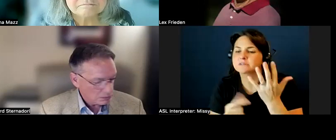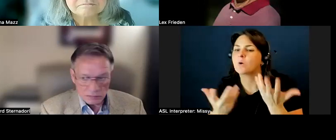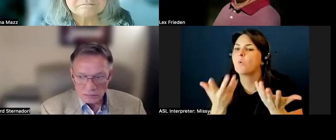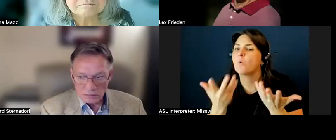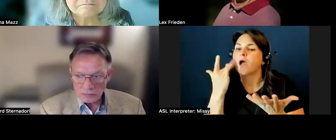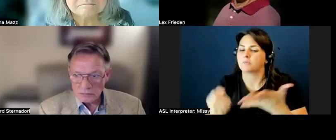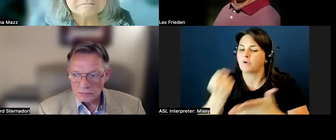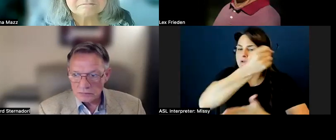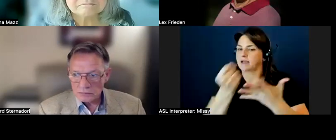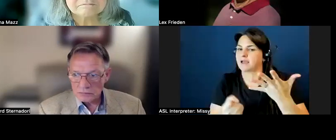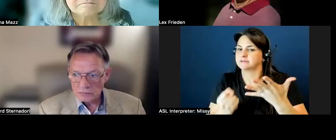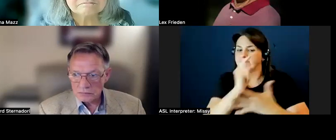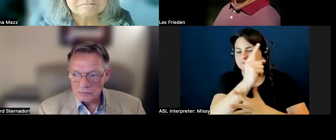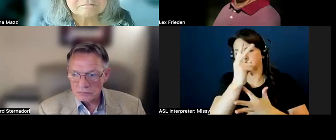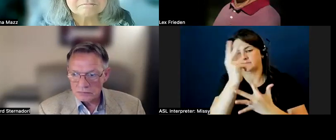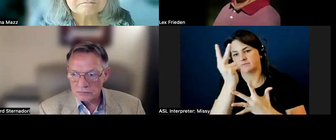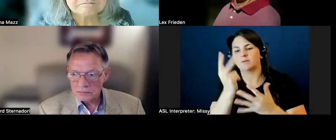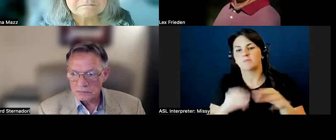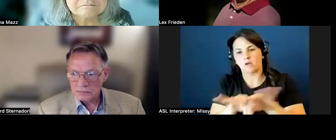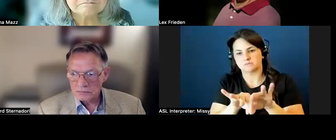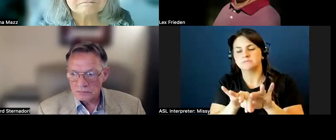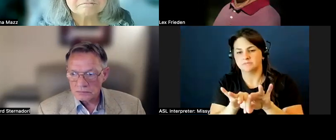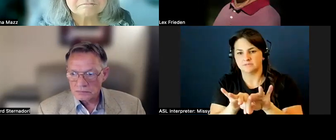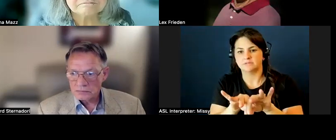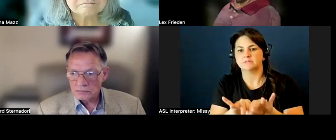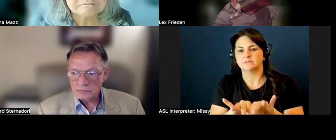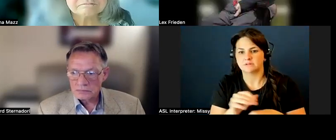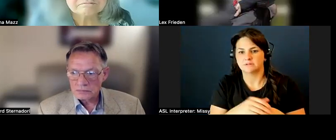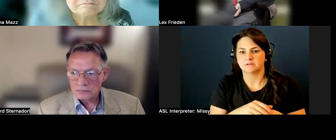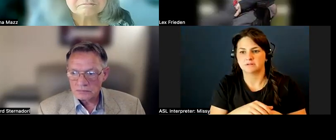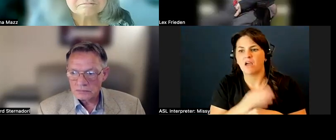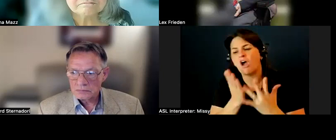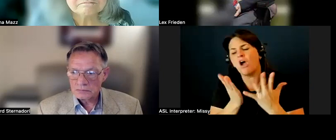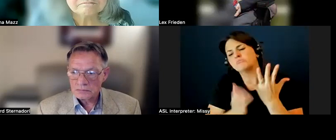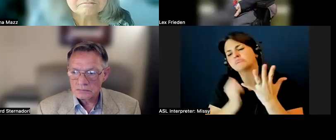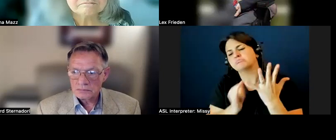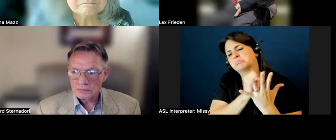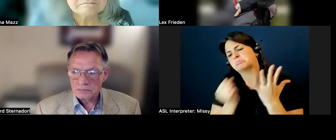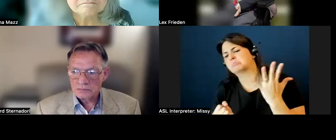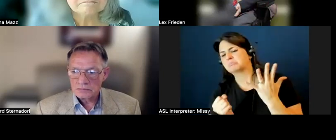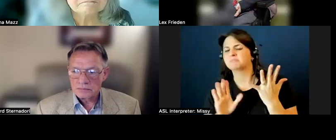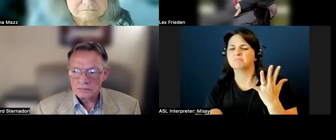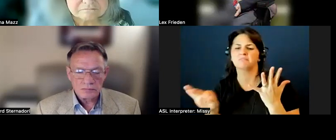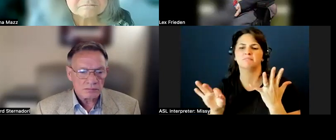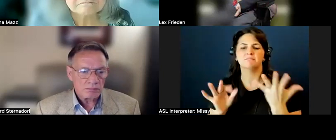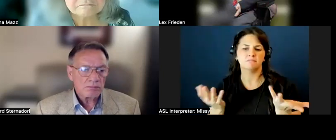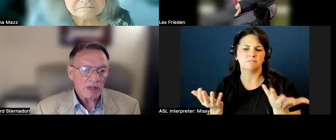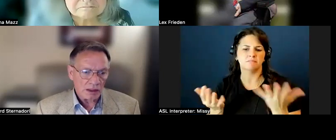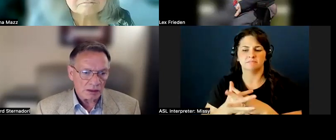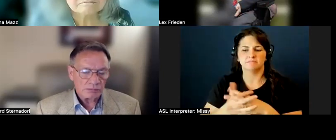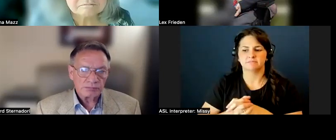prioritizing those things that are of most importance to people and that are used the most.